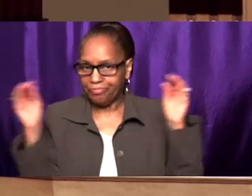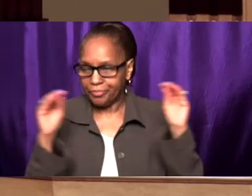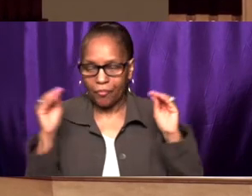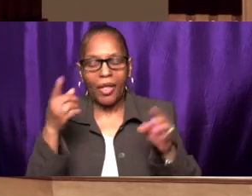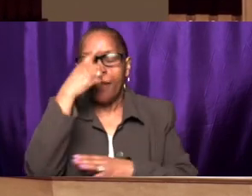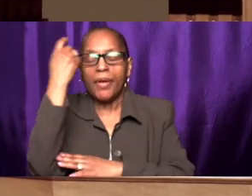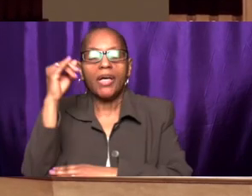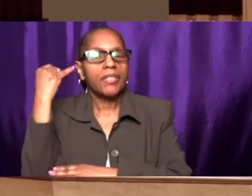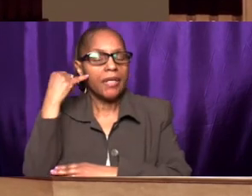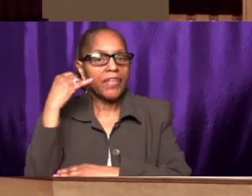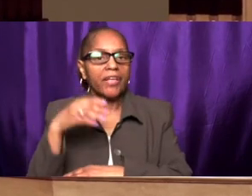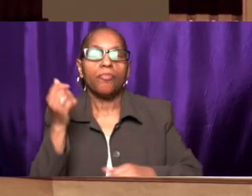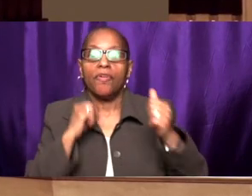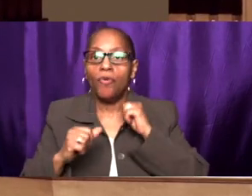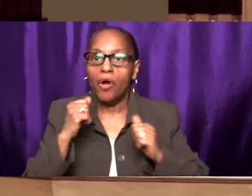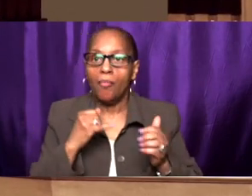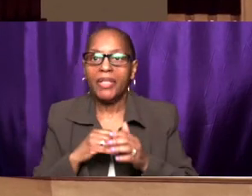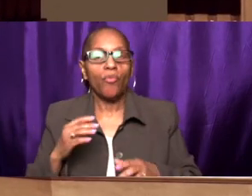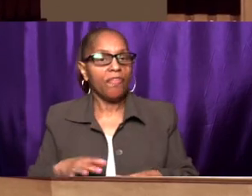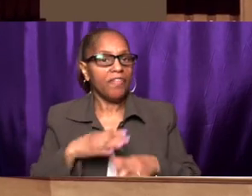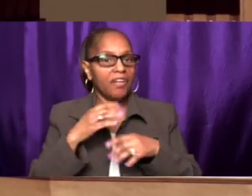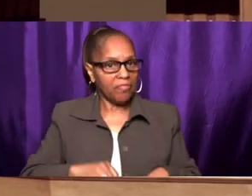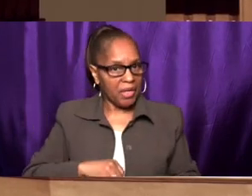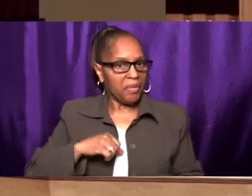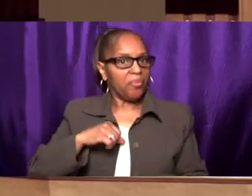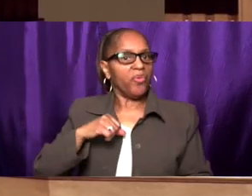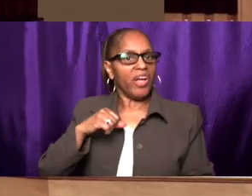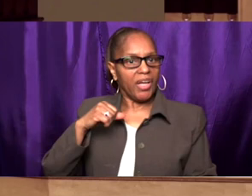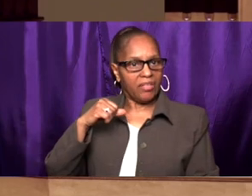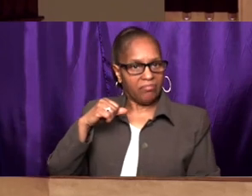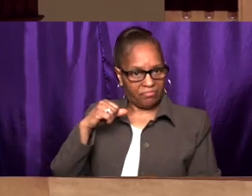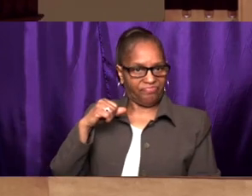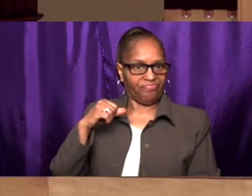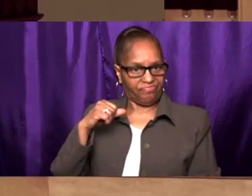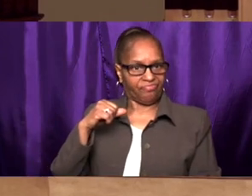Because if they could perform it, they wouldn't be full of pride.